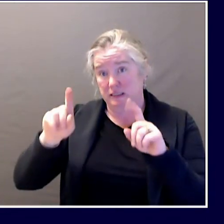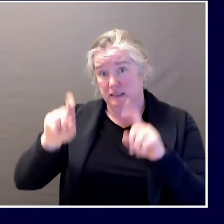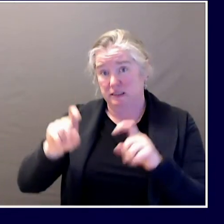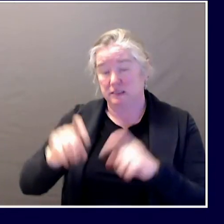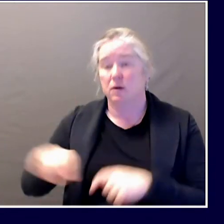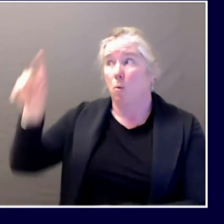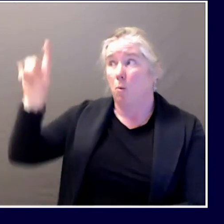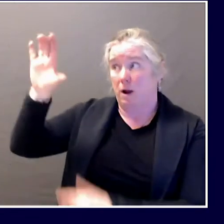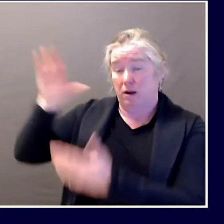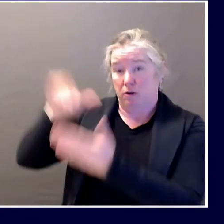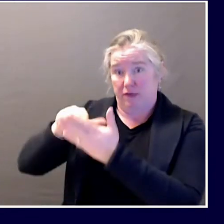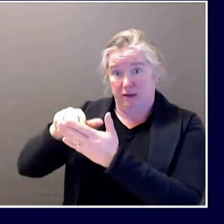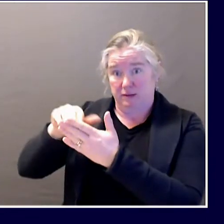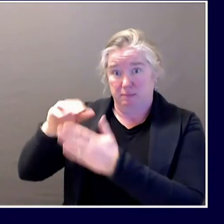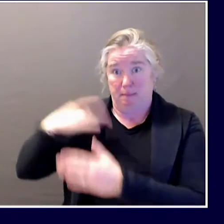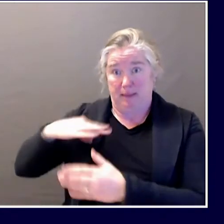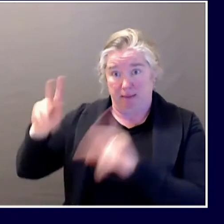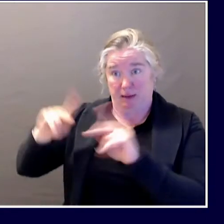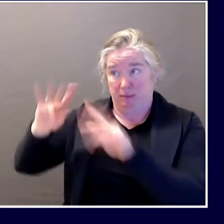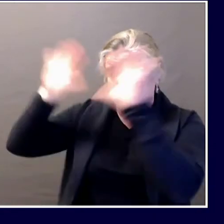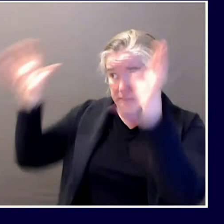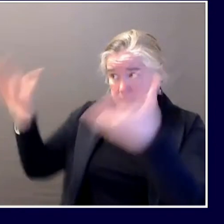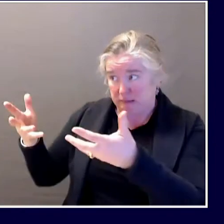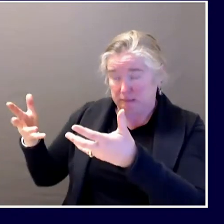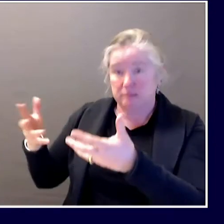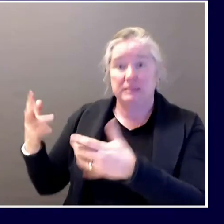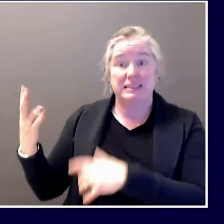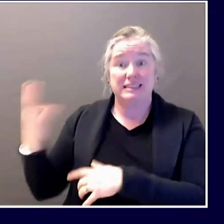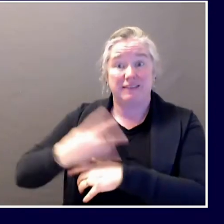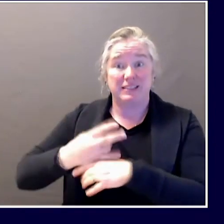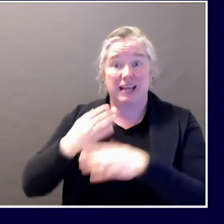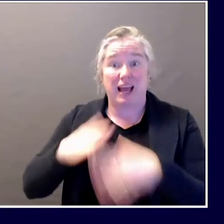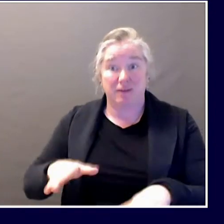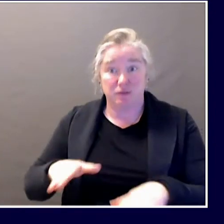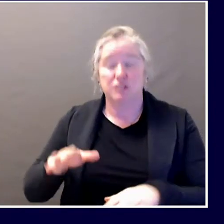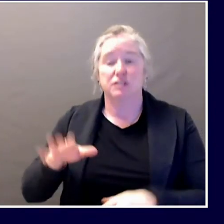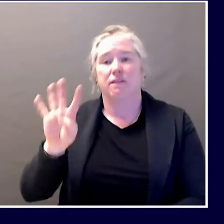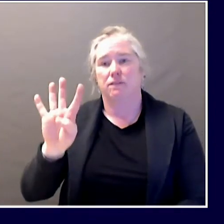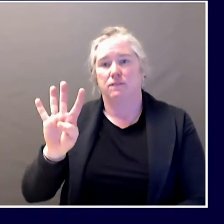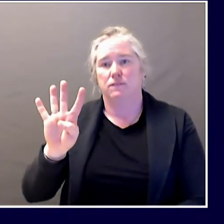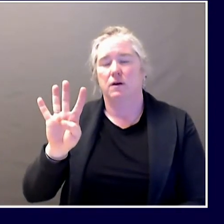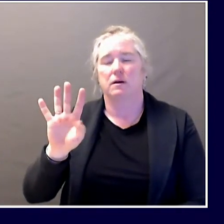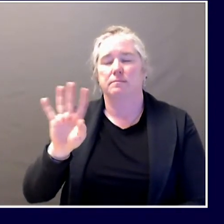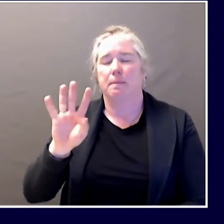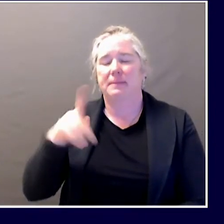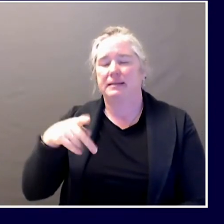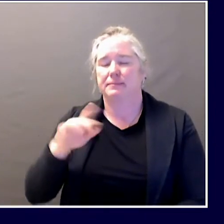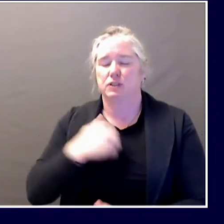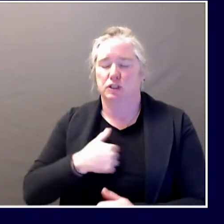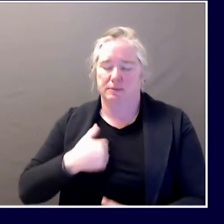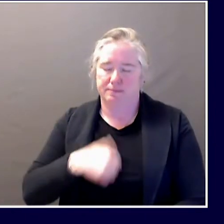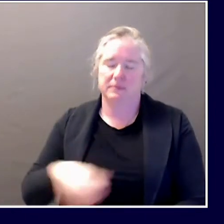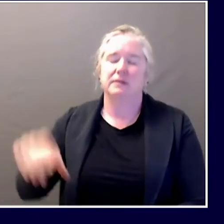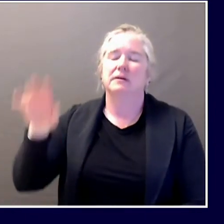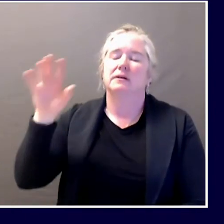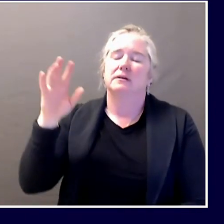7-day antigen test positivity rate now stands at 4%. And there are an average